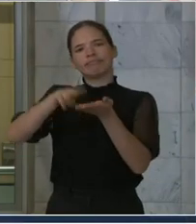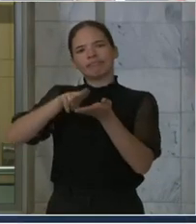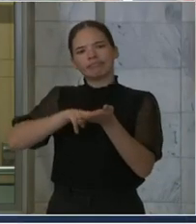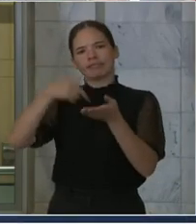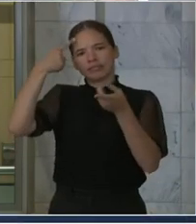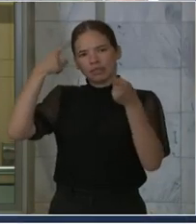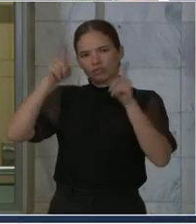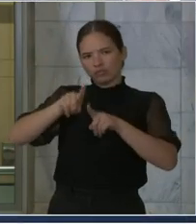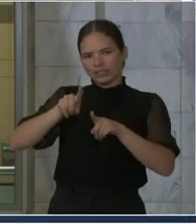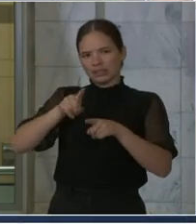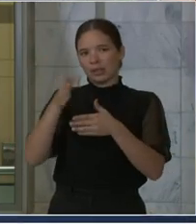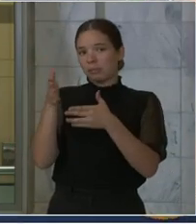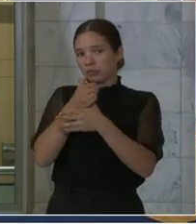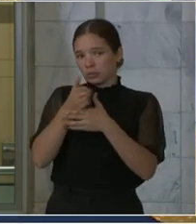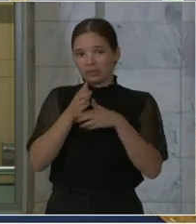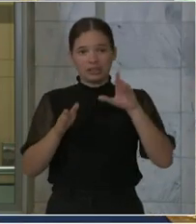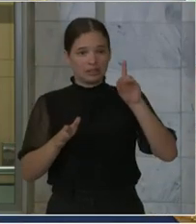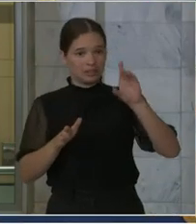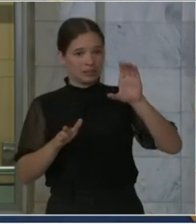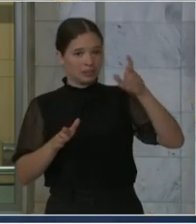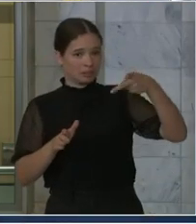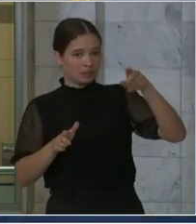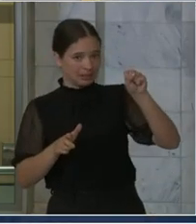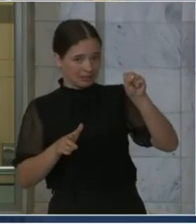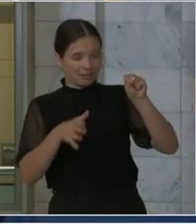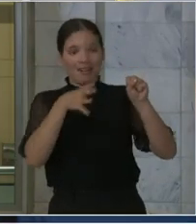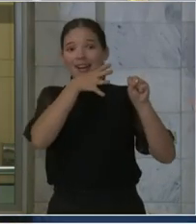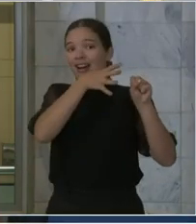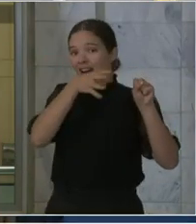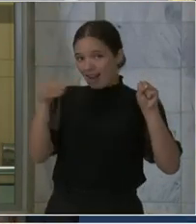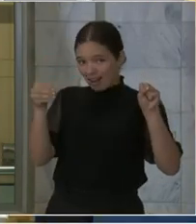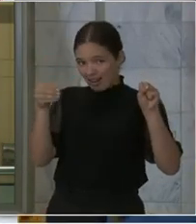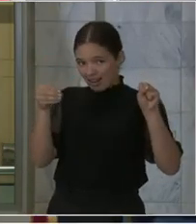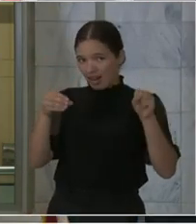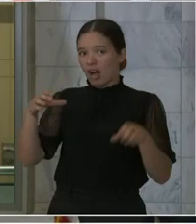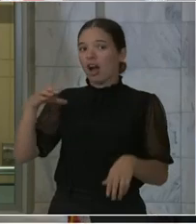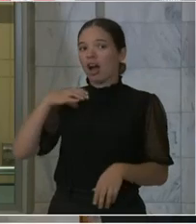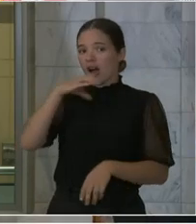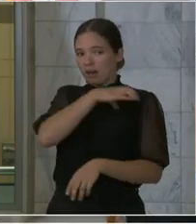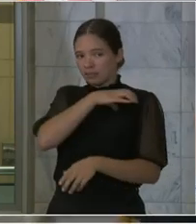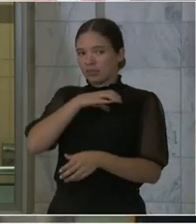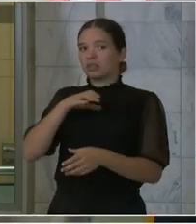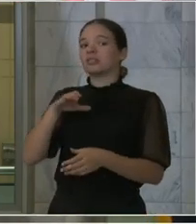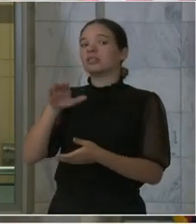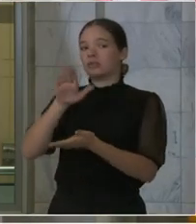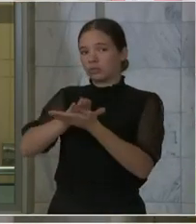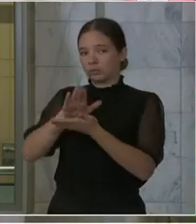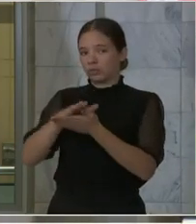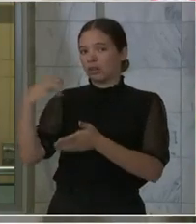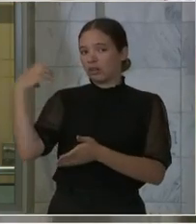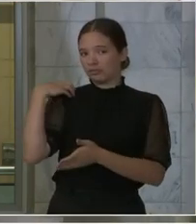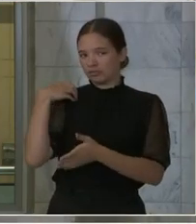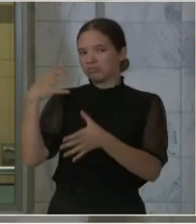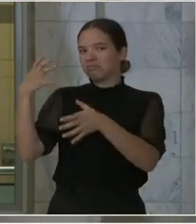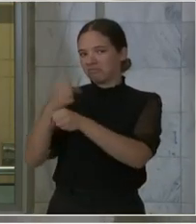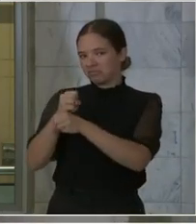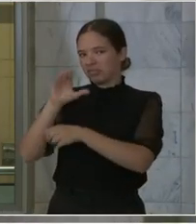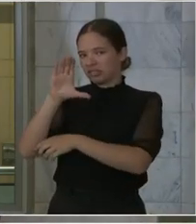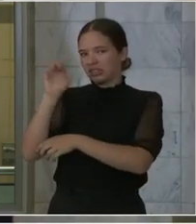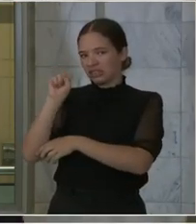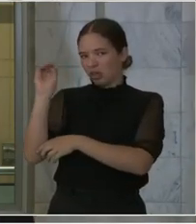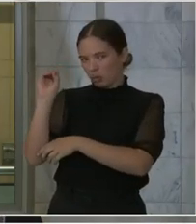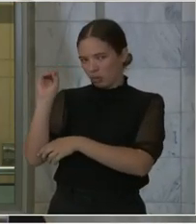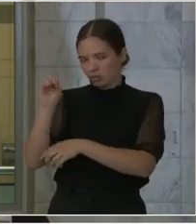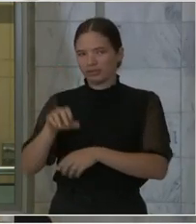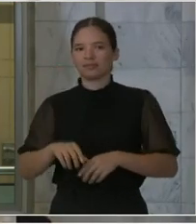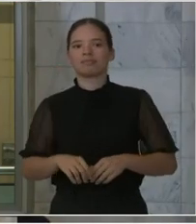of School Officers, which represents hundreds of DCPS school-based staff, including our